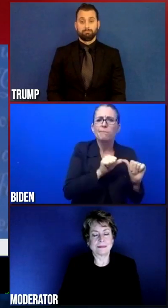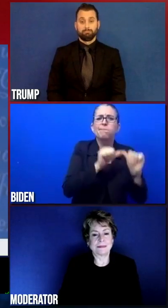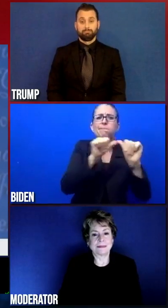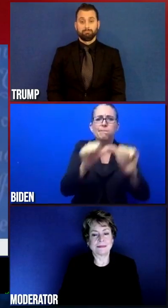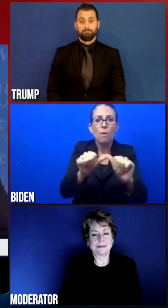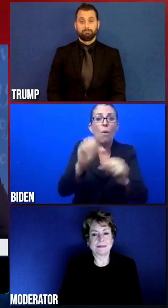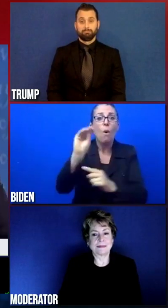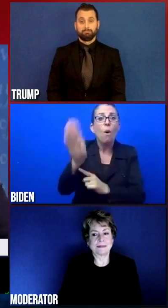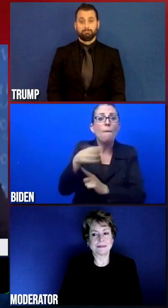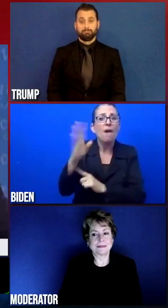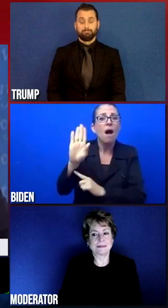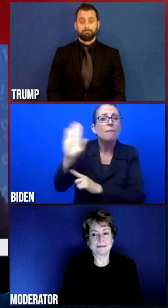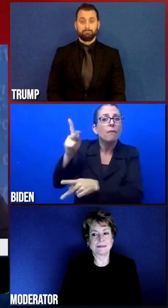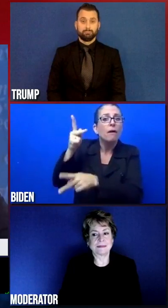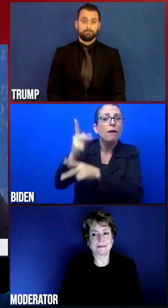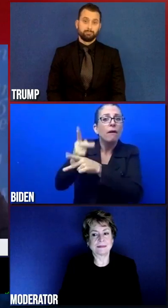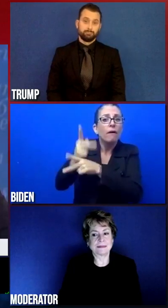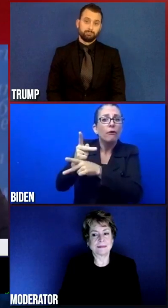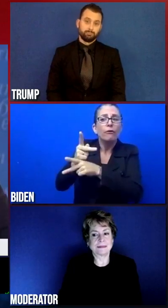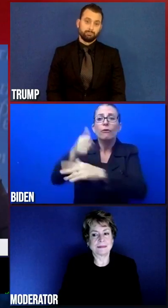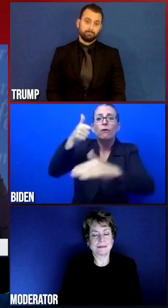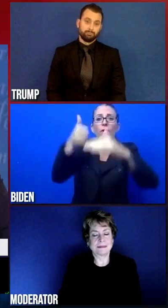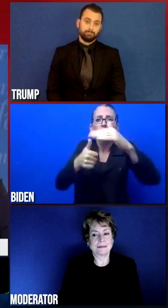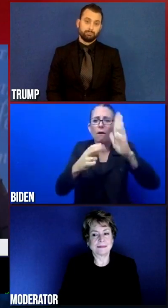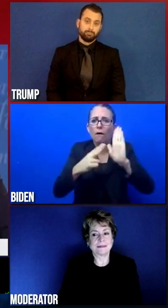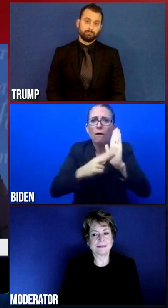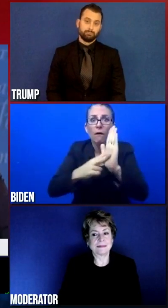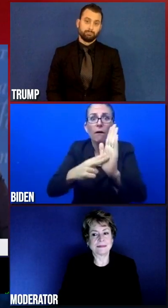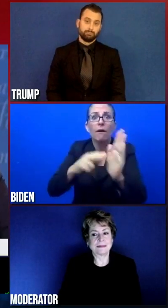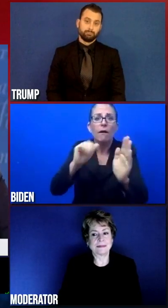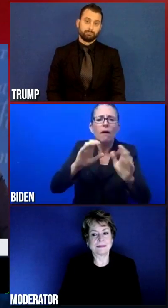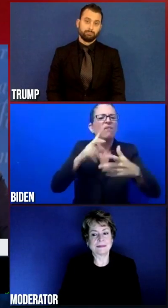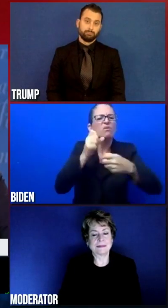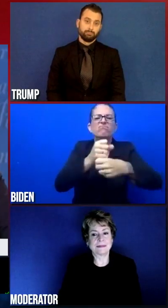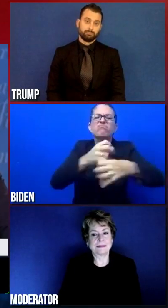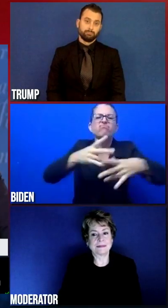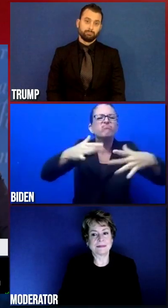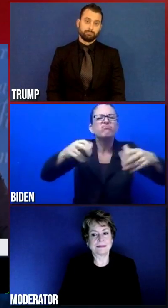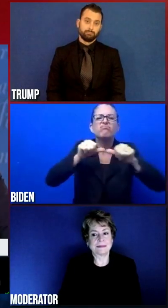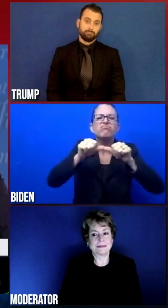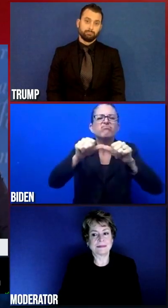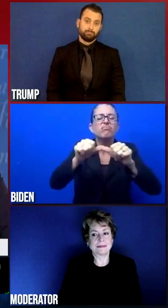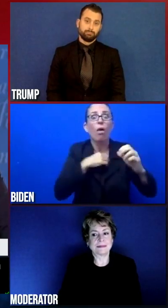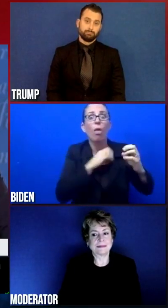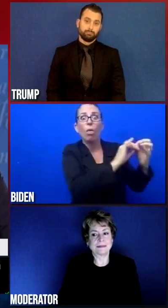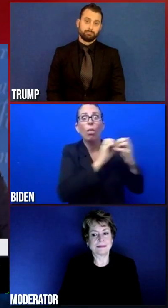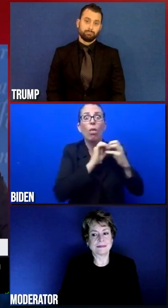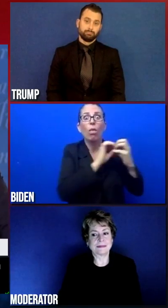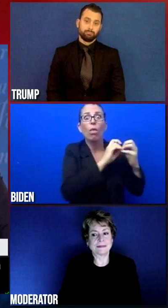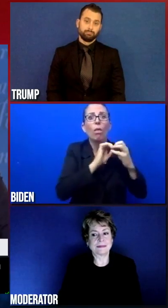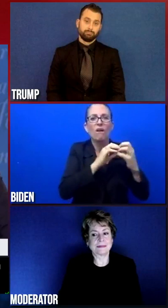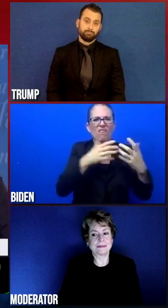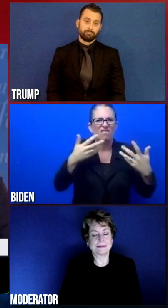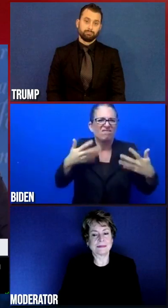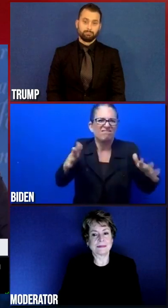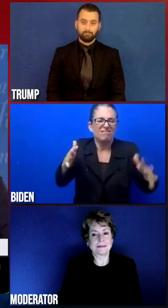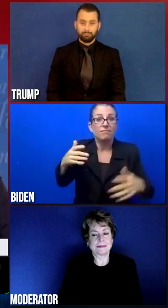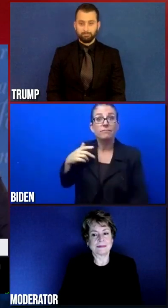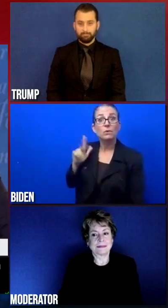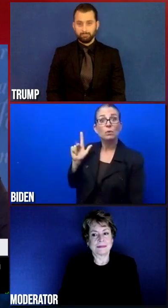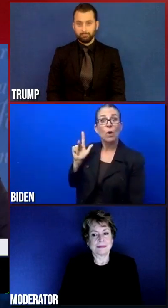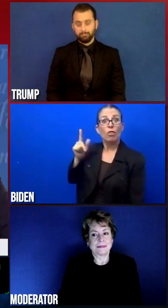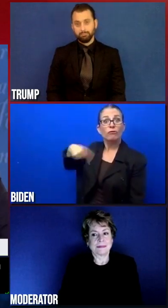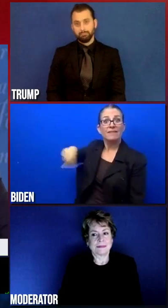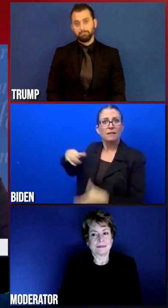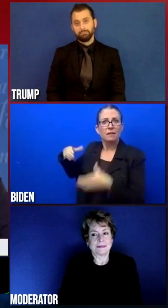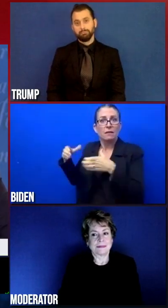And one of the big debates we had with 23 of my colleagues trying to win the nomination that I won were saying that Biden wanted